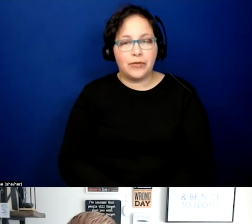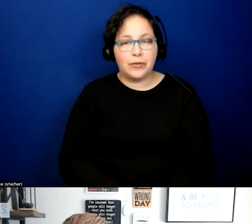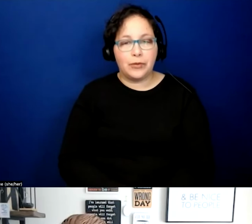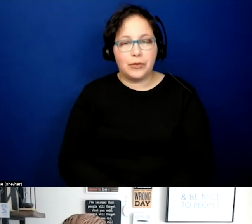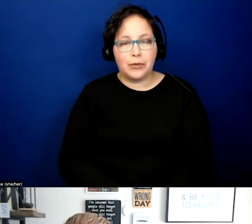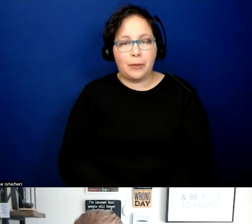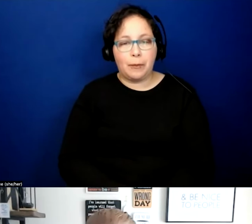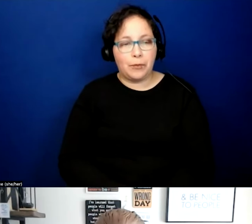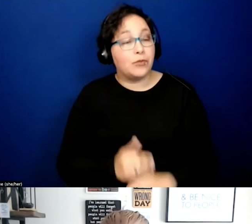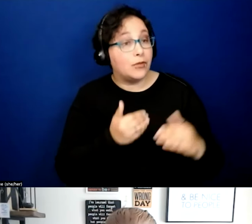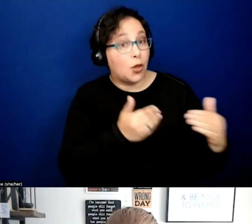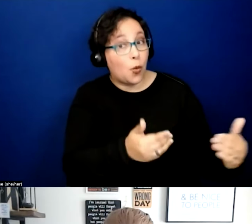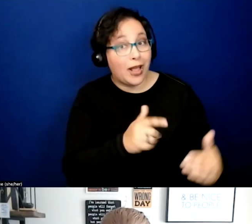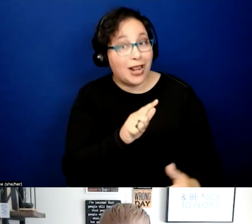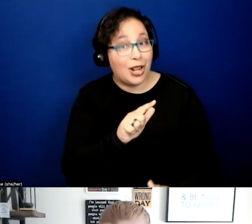Go ahead, Luis.